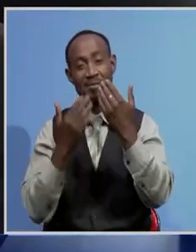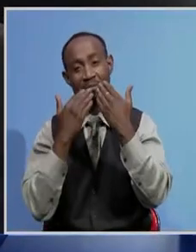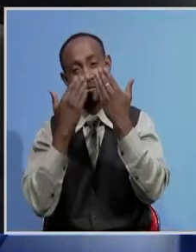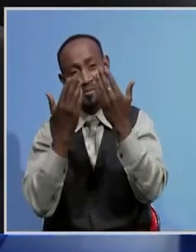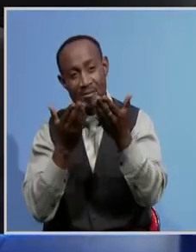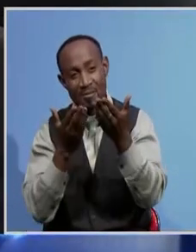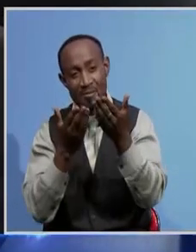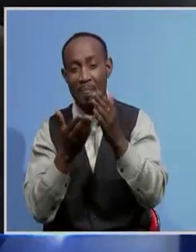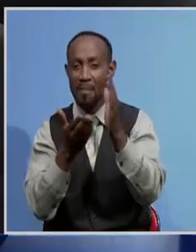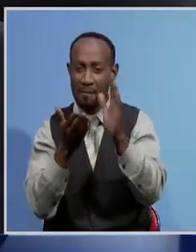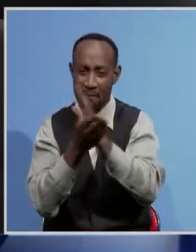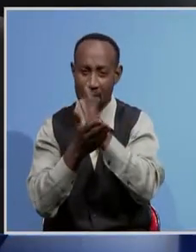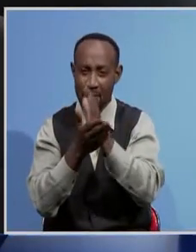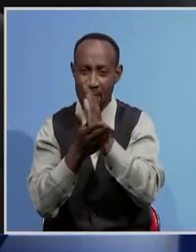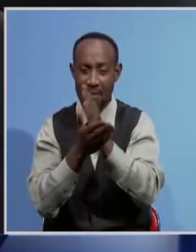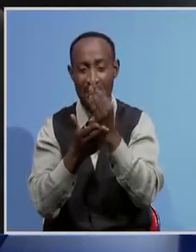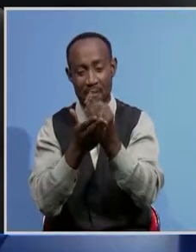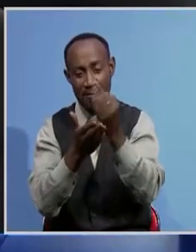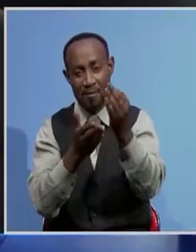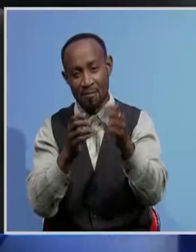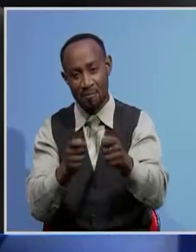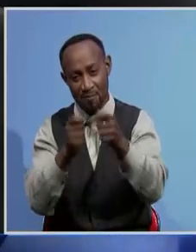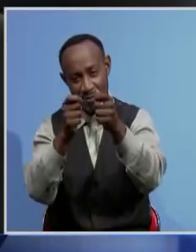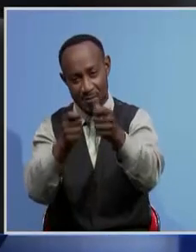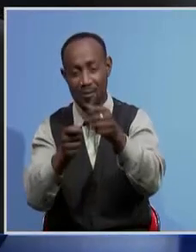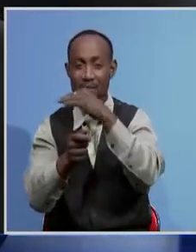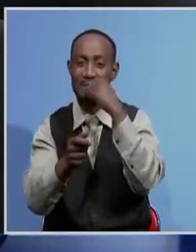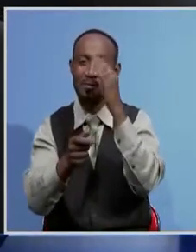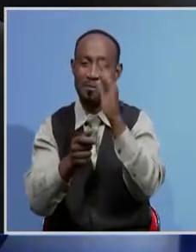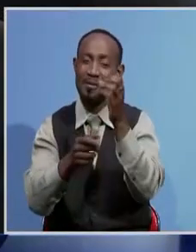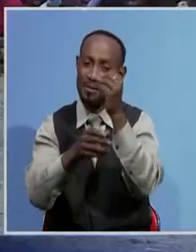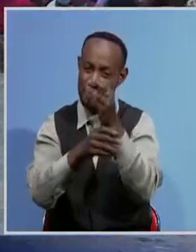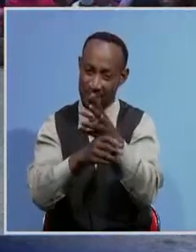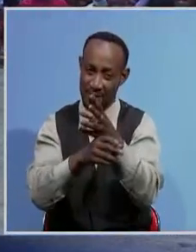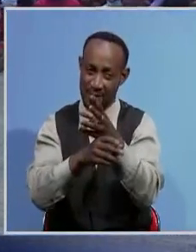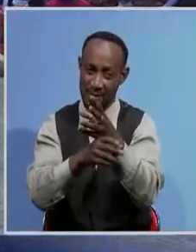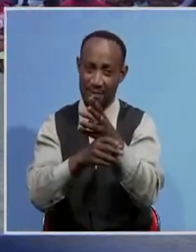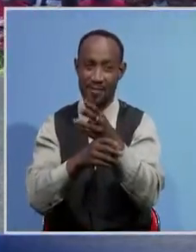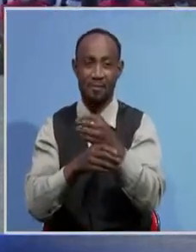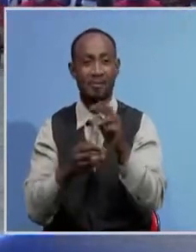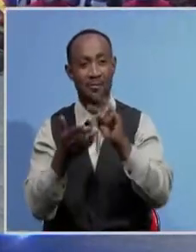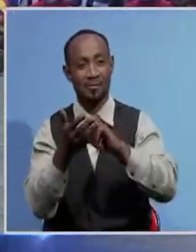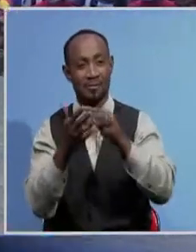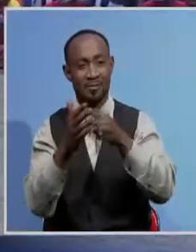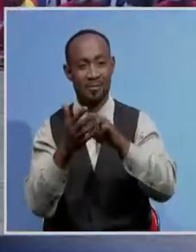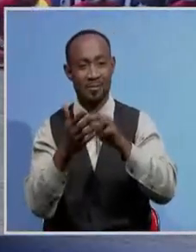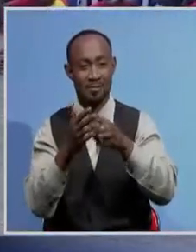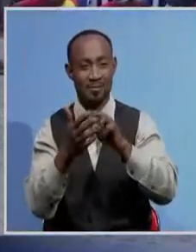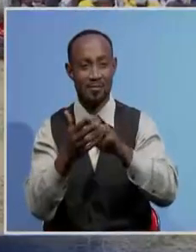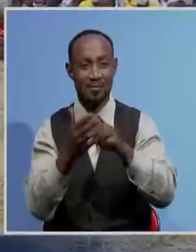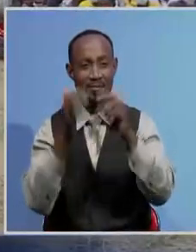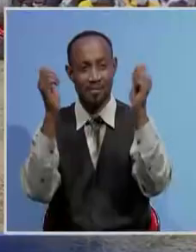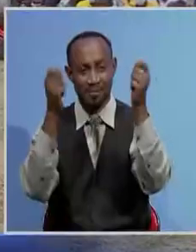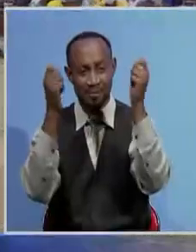farmers. And we are ready for that. We are only waiting for rains. Song and dance characterize the